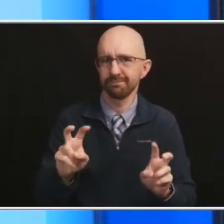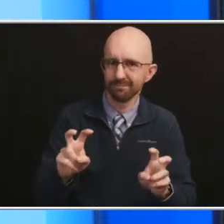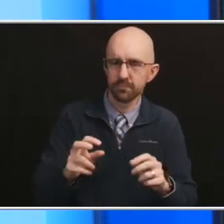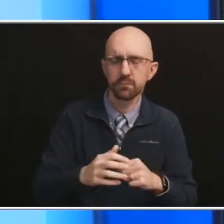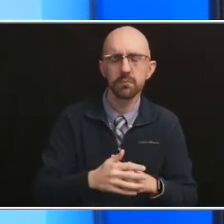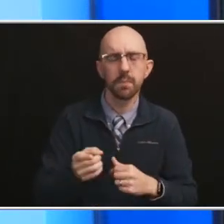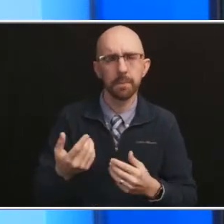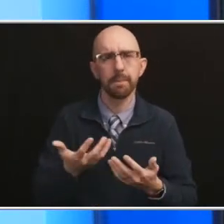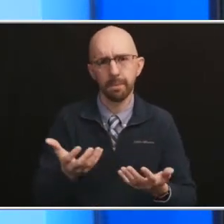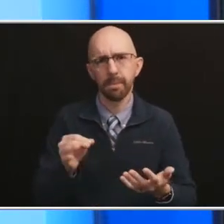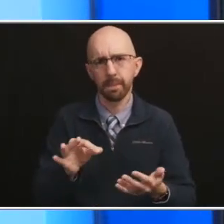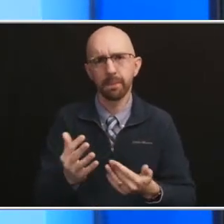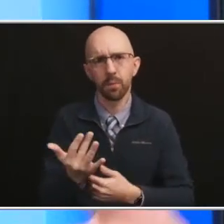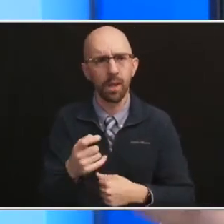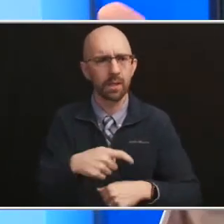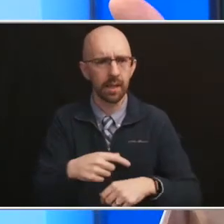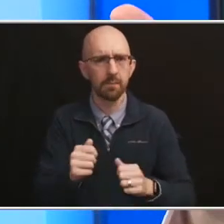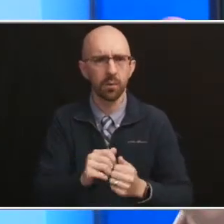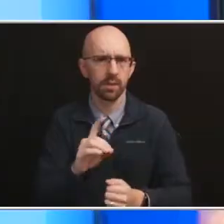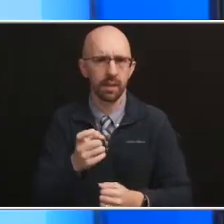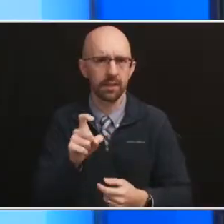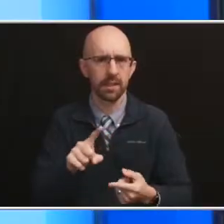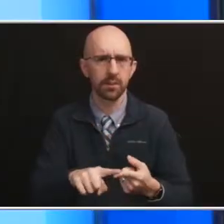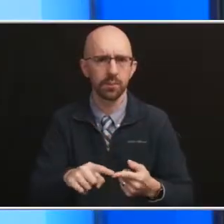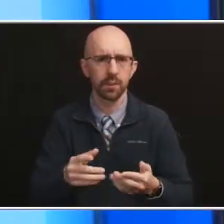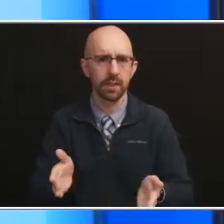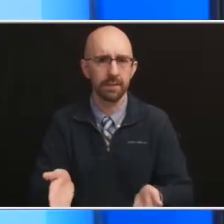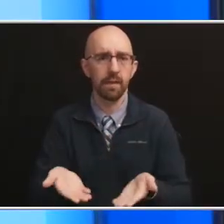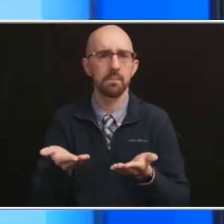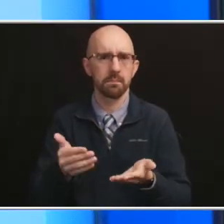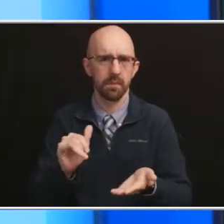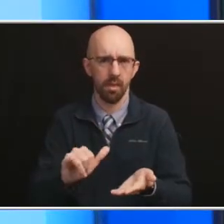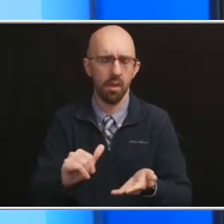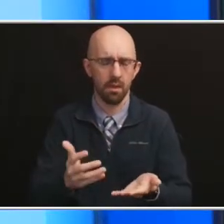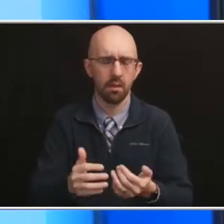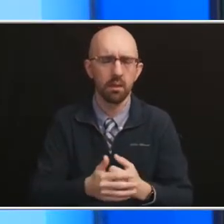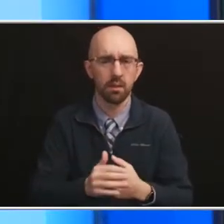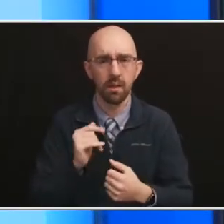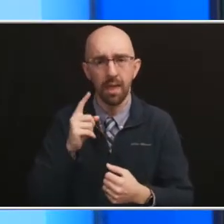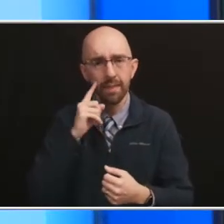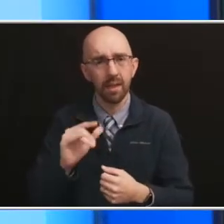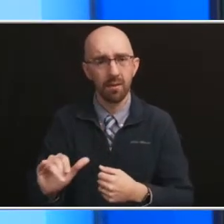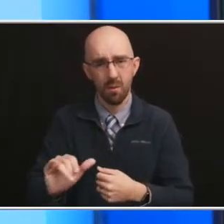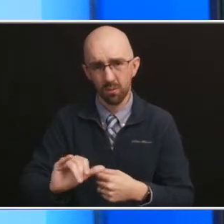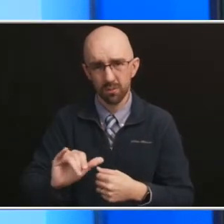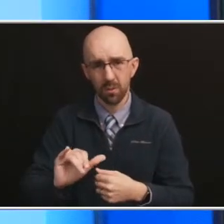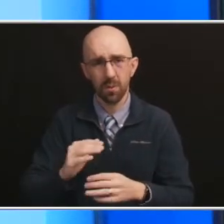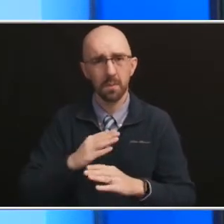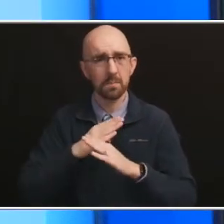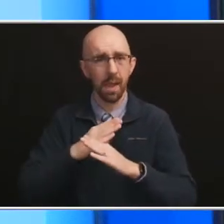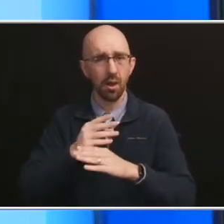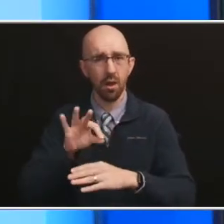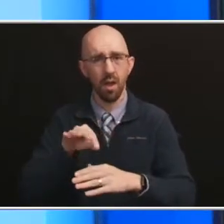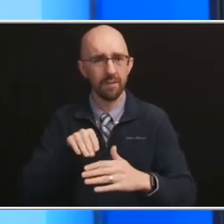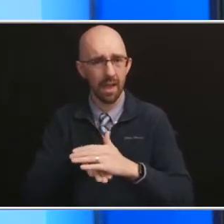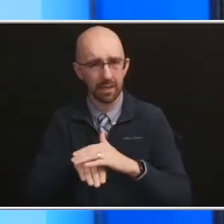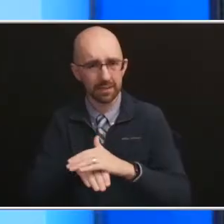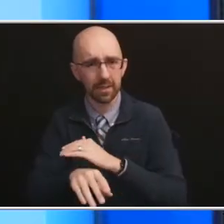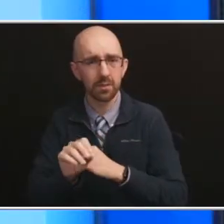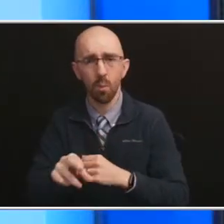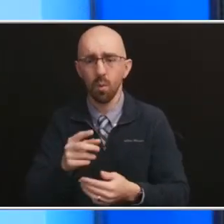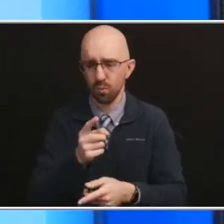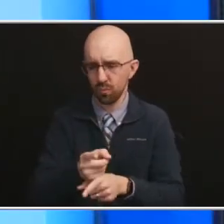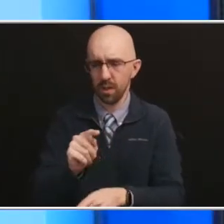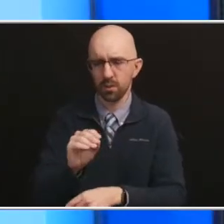to a diagnosis that we need to start lifting, right? But I think too, it's a barrier of access, right? Or the right tools to use